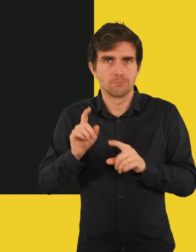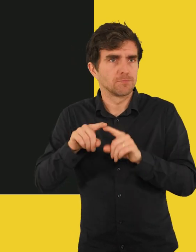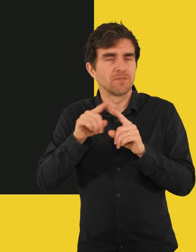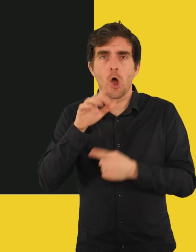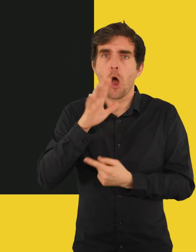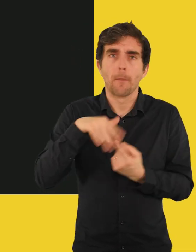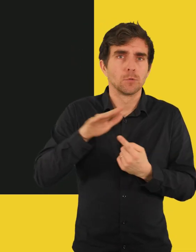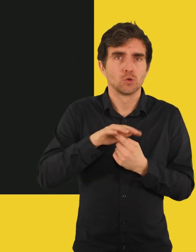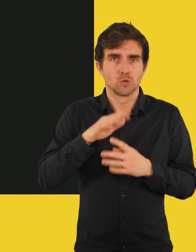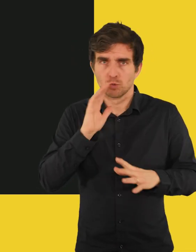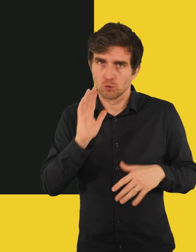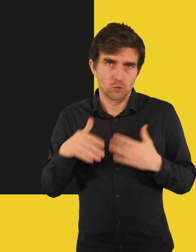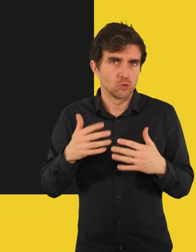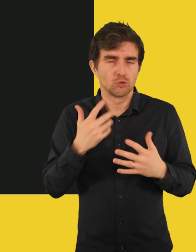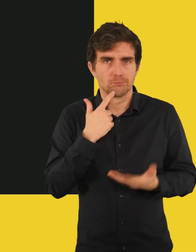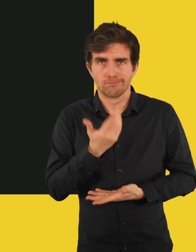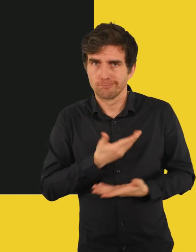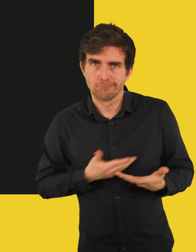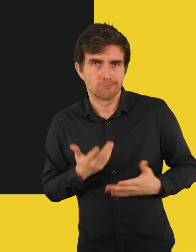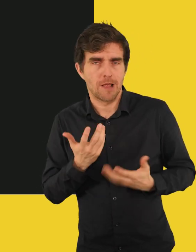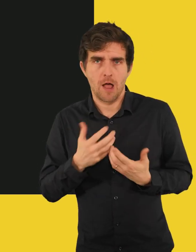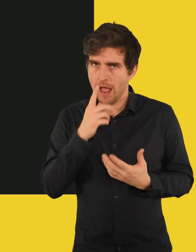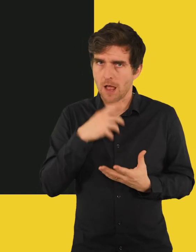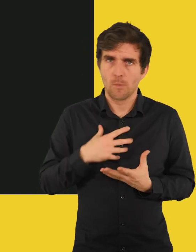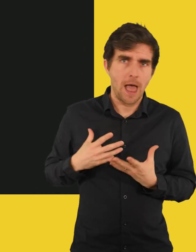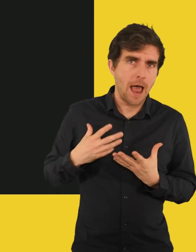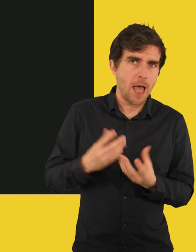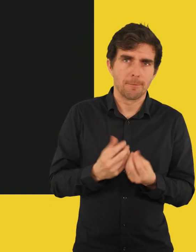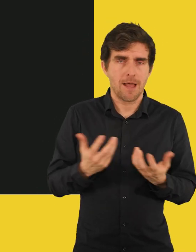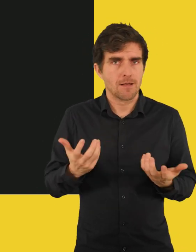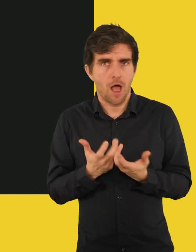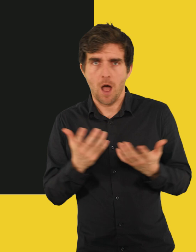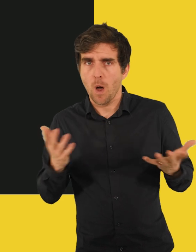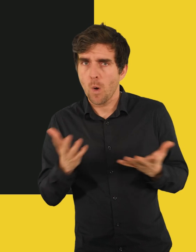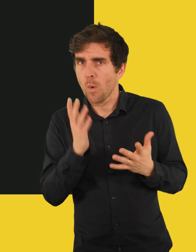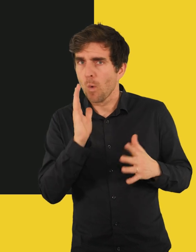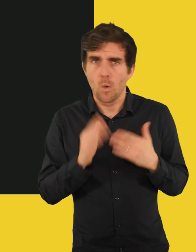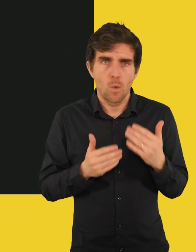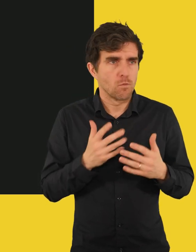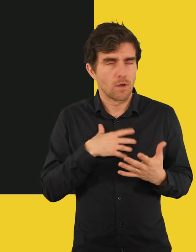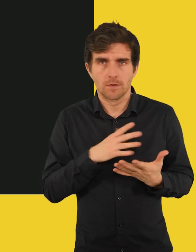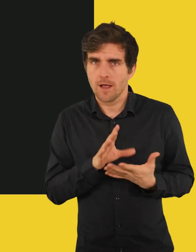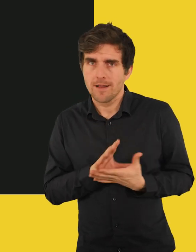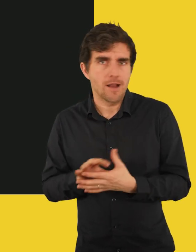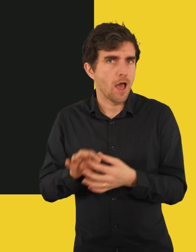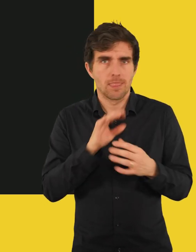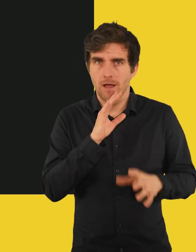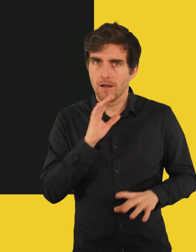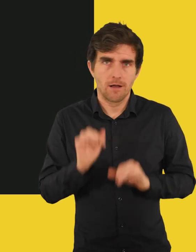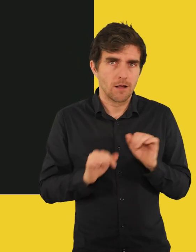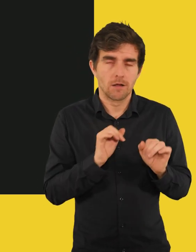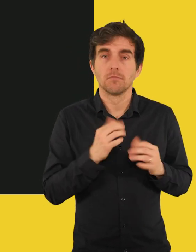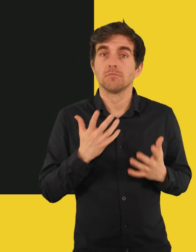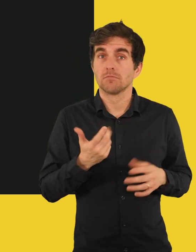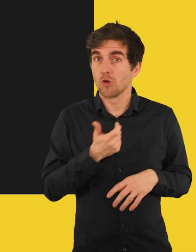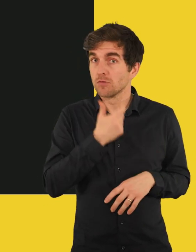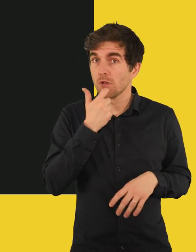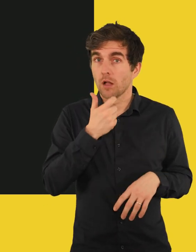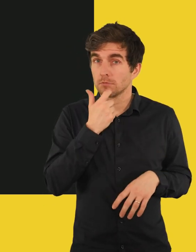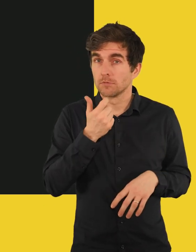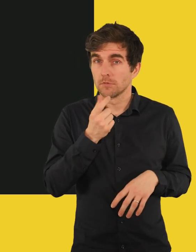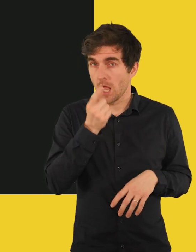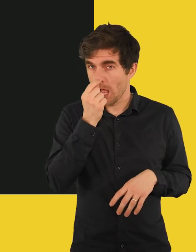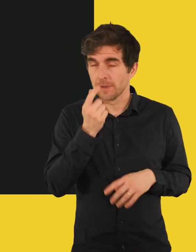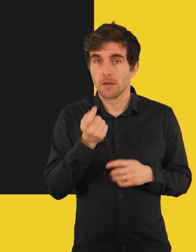come together as different communities and just sit and discuss how can we help and put that together so